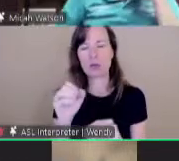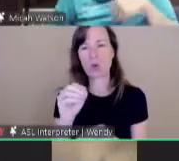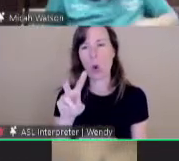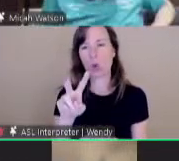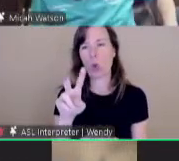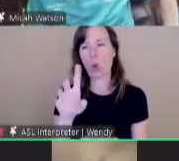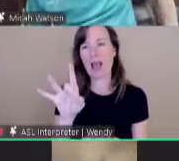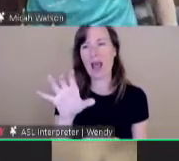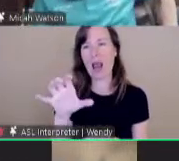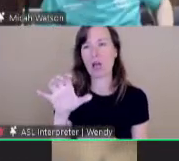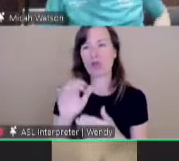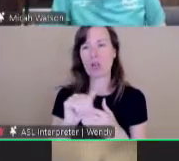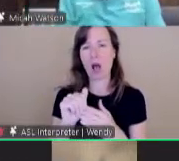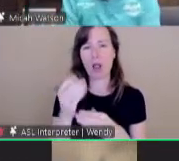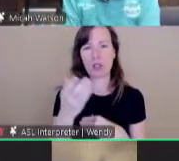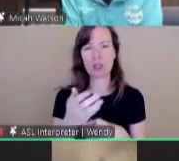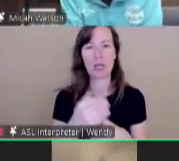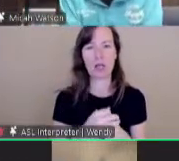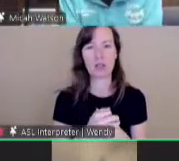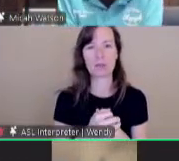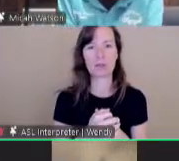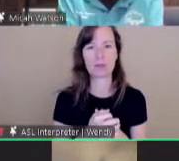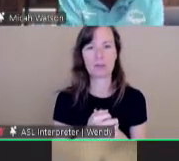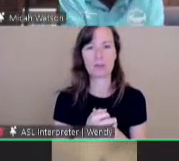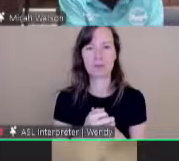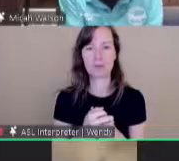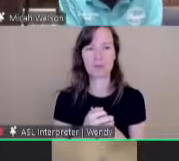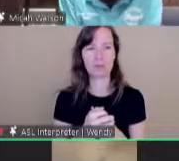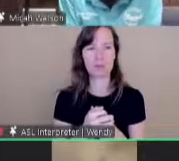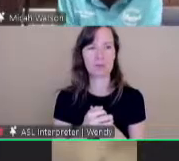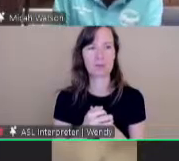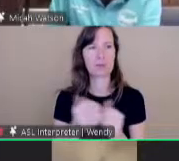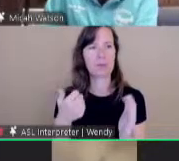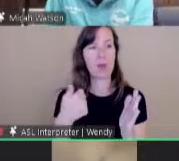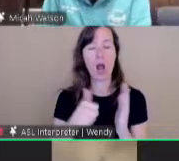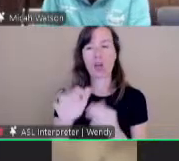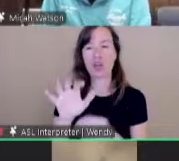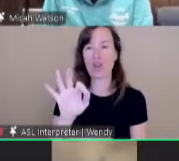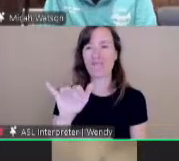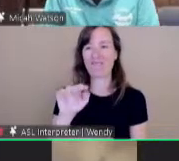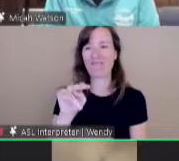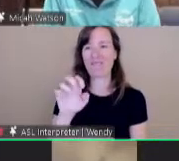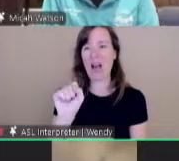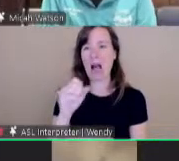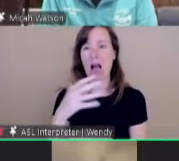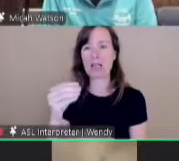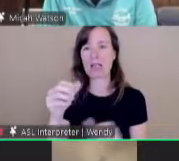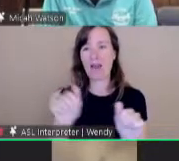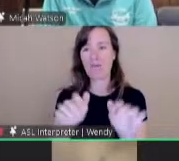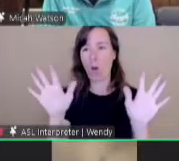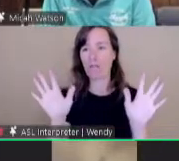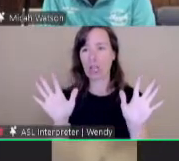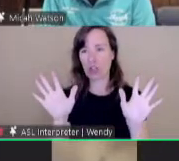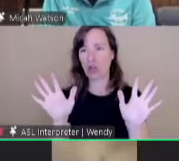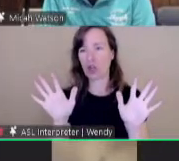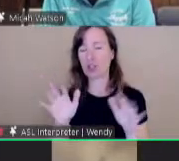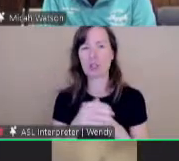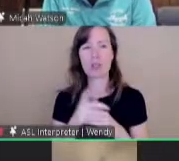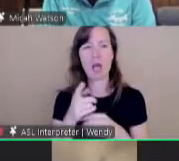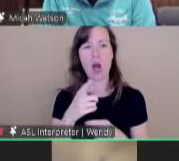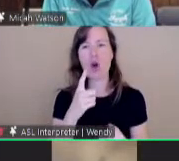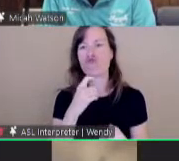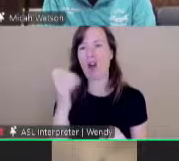in that section. Under fines and forfeitures, this is where your red light camera and speed